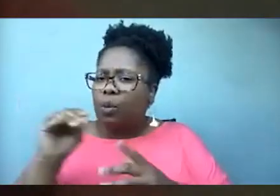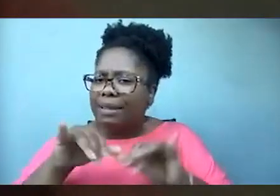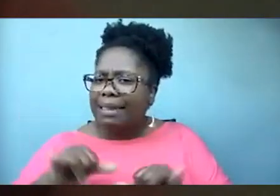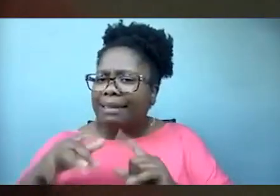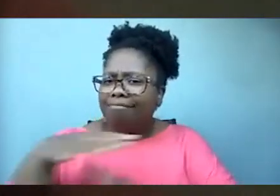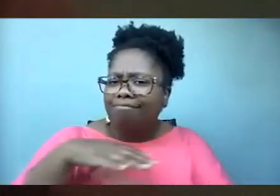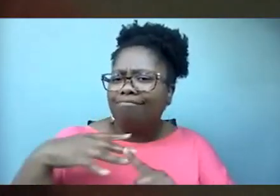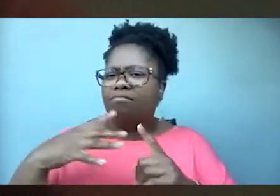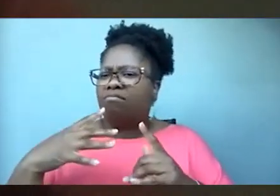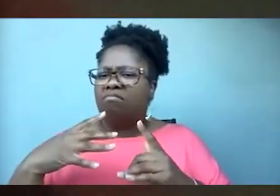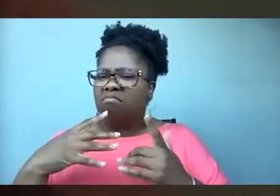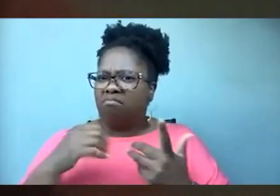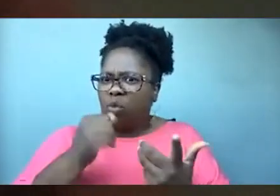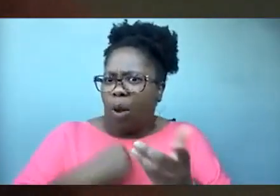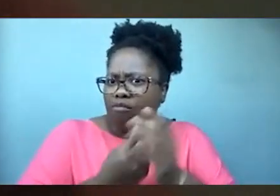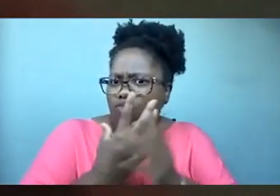What